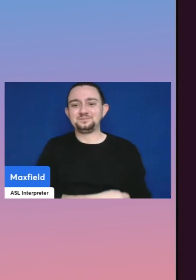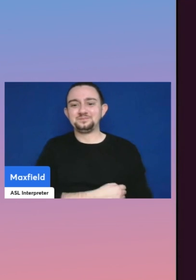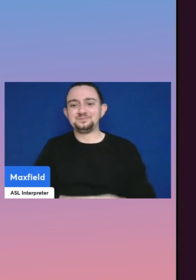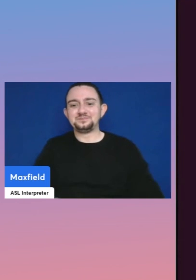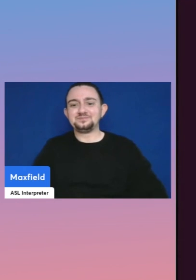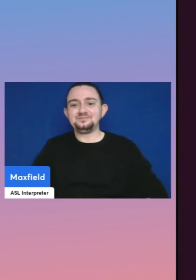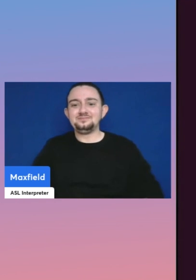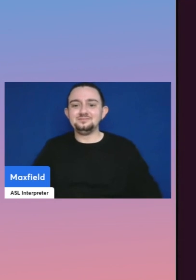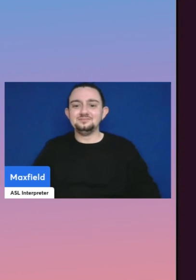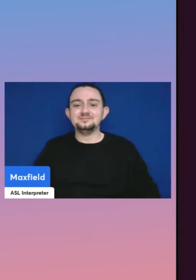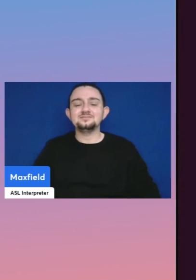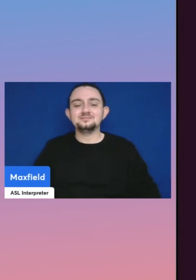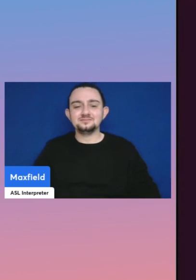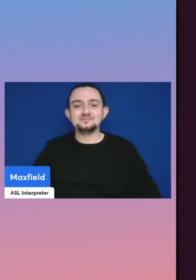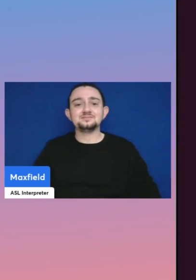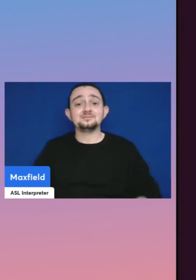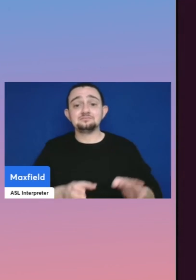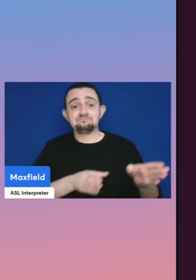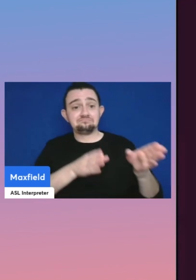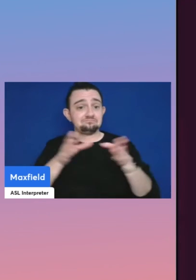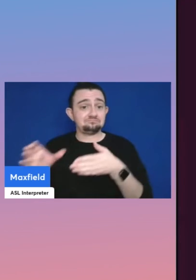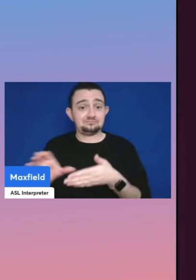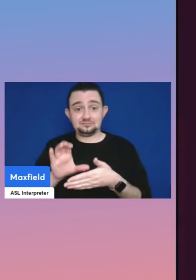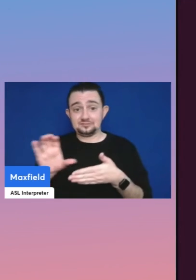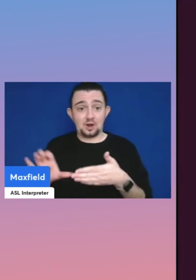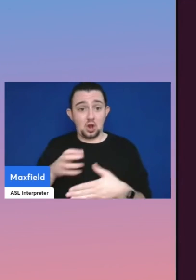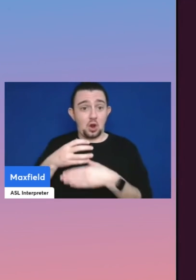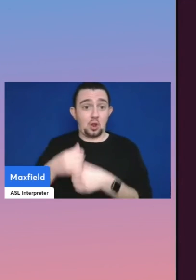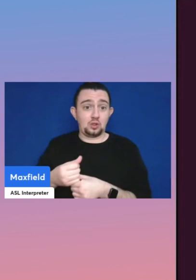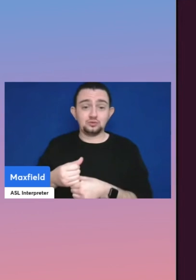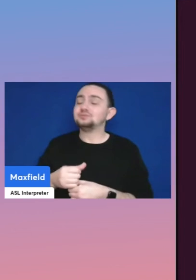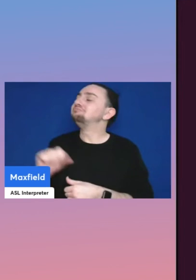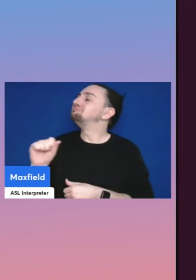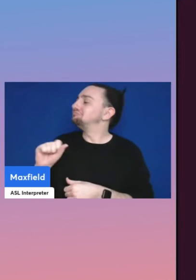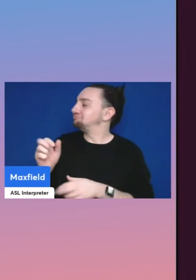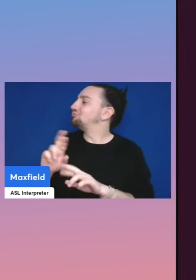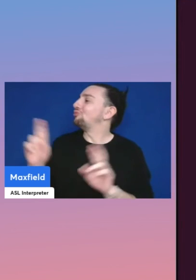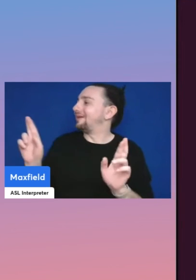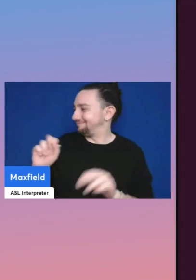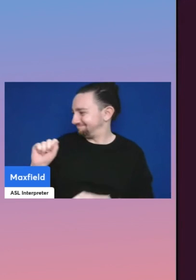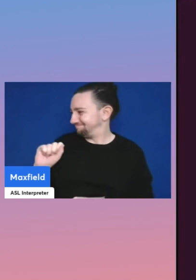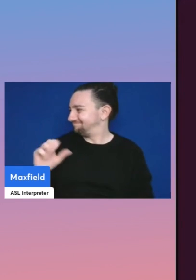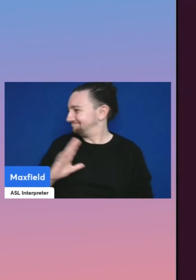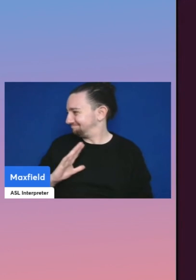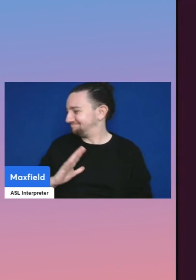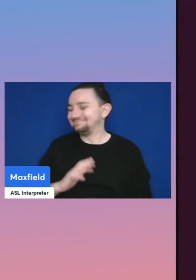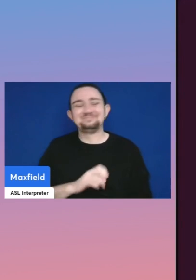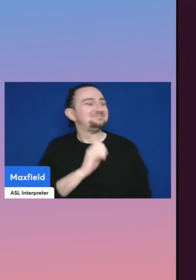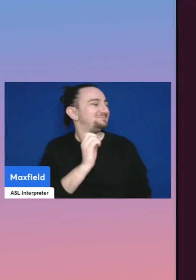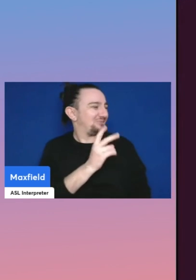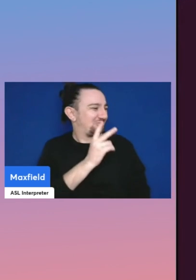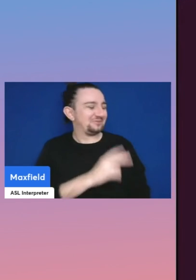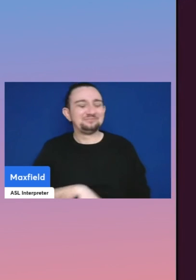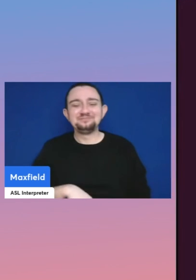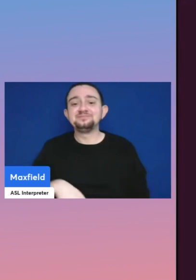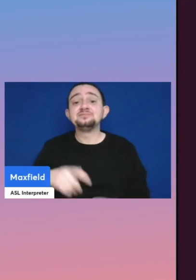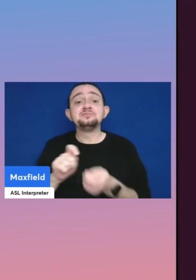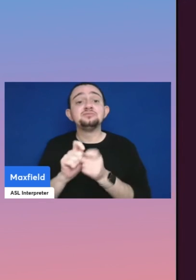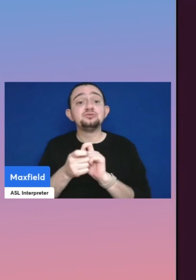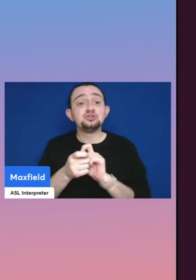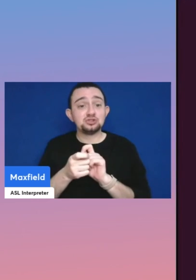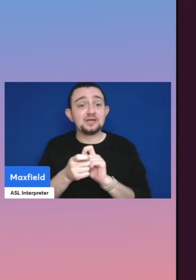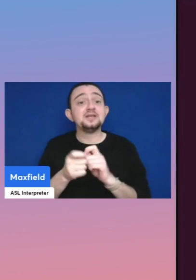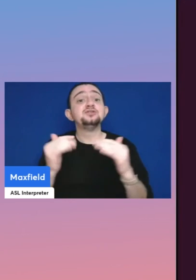Should we move to conclusions? I think it's high time to. Okay. Let me change the slide,